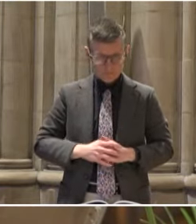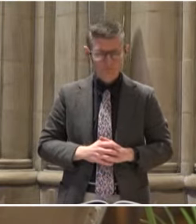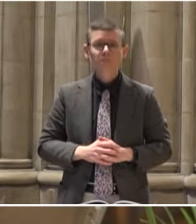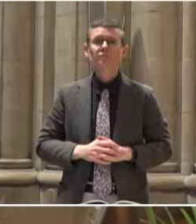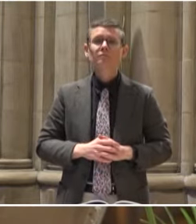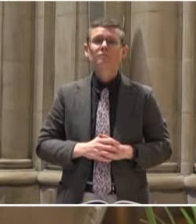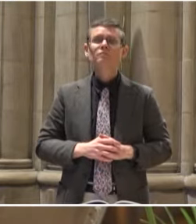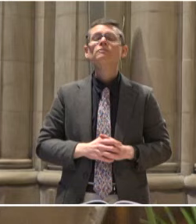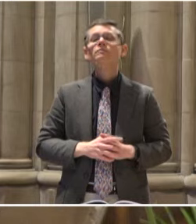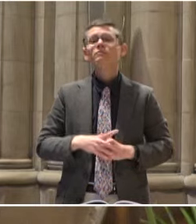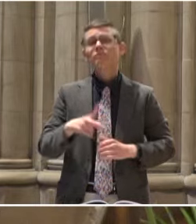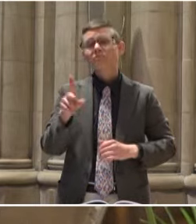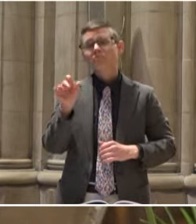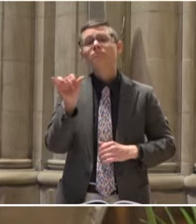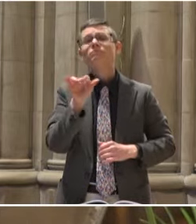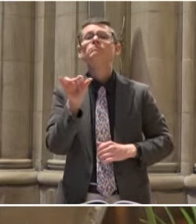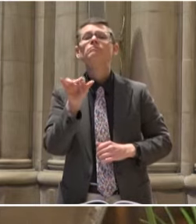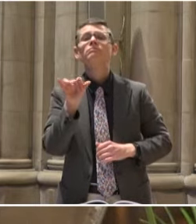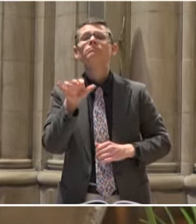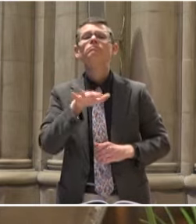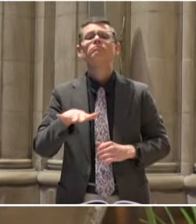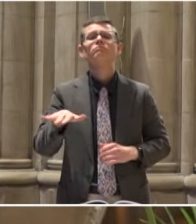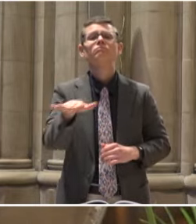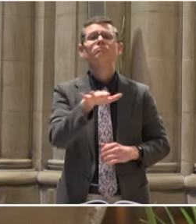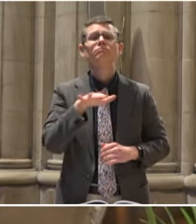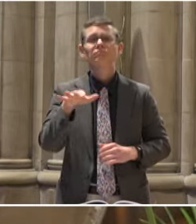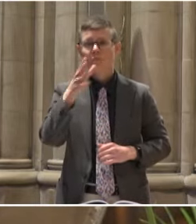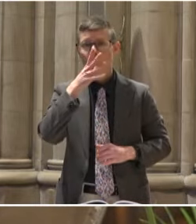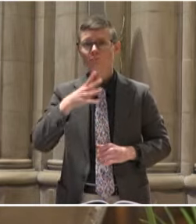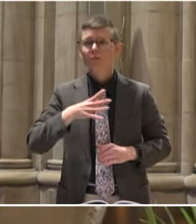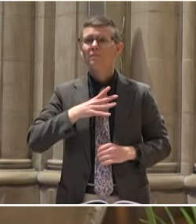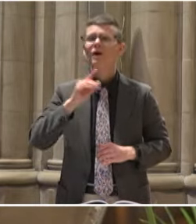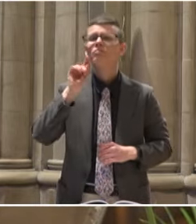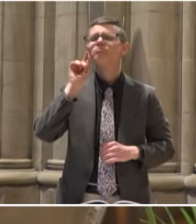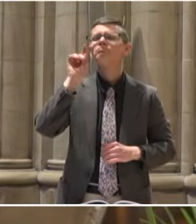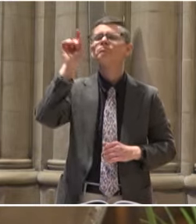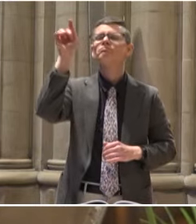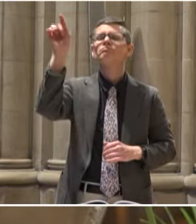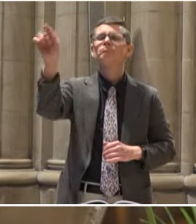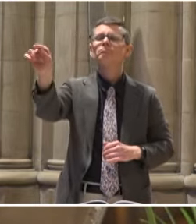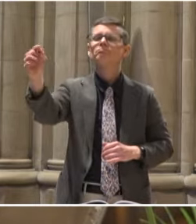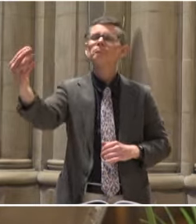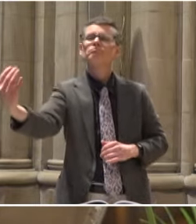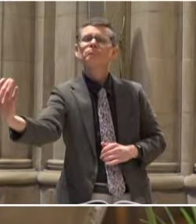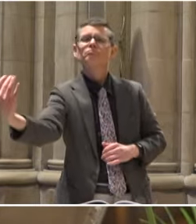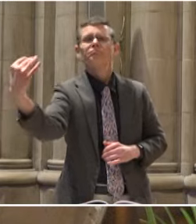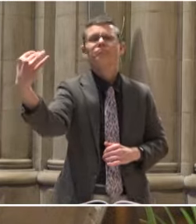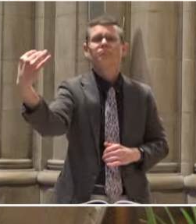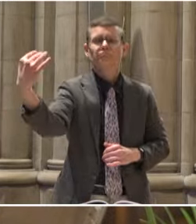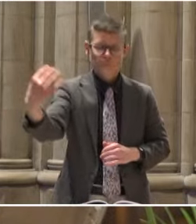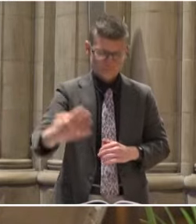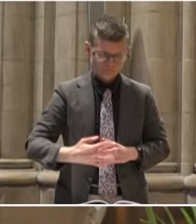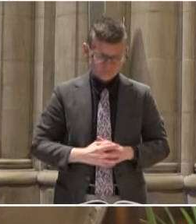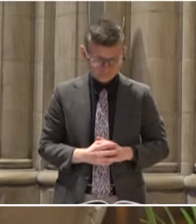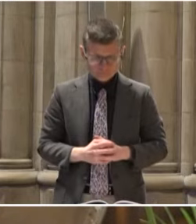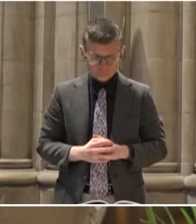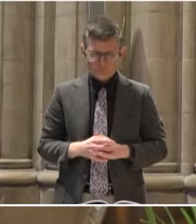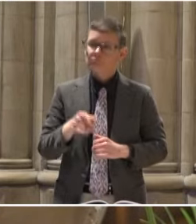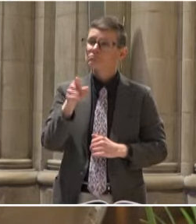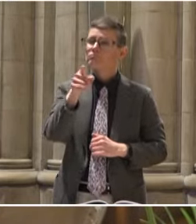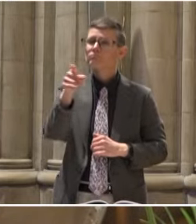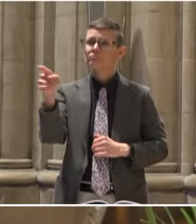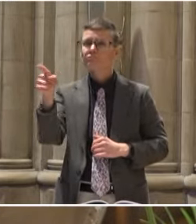There were also women looking on from a distance. Among them